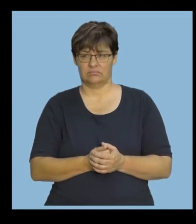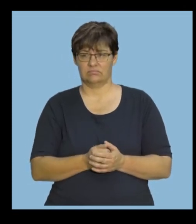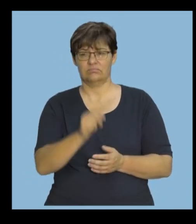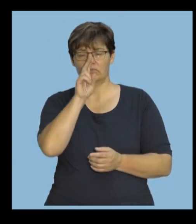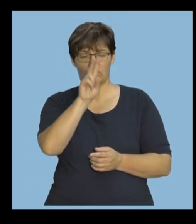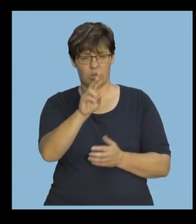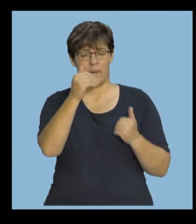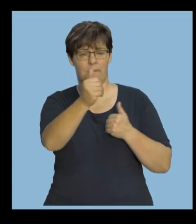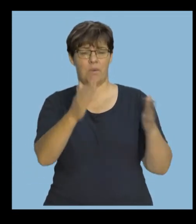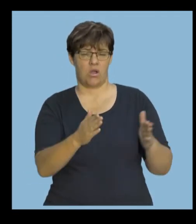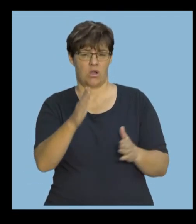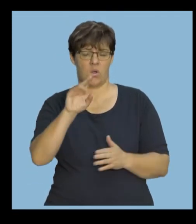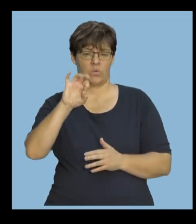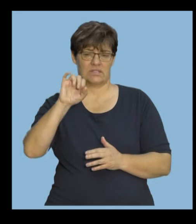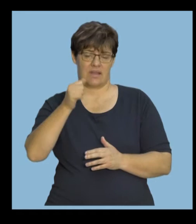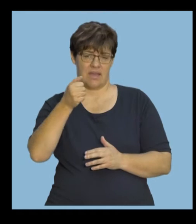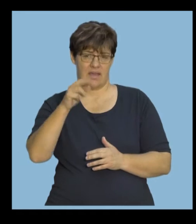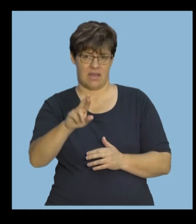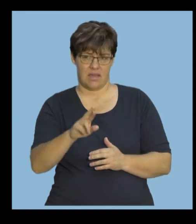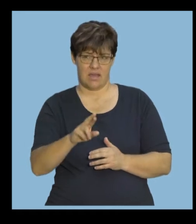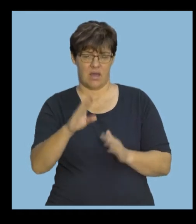So let's look at the box and whisker plot.